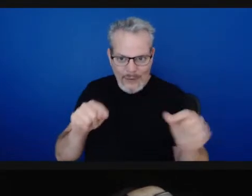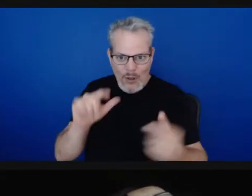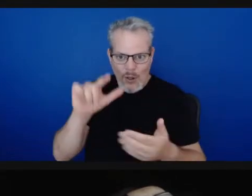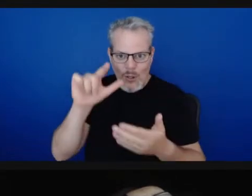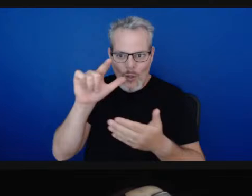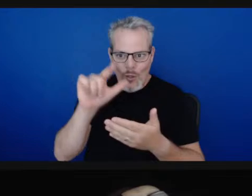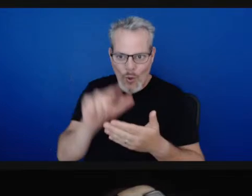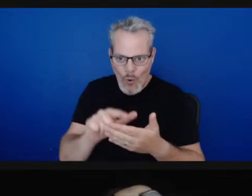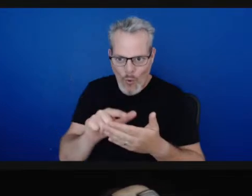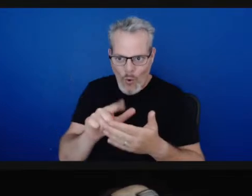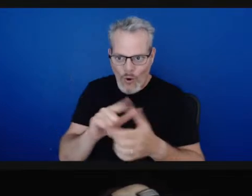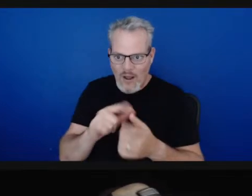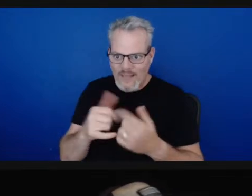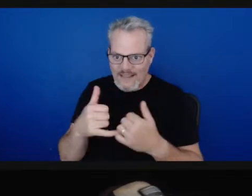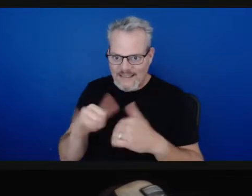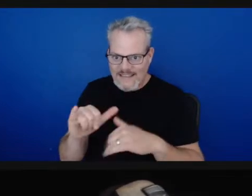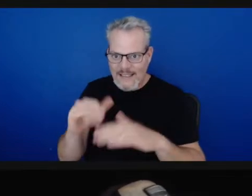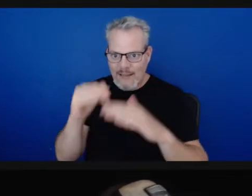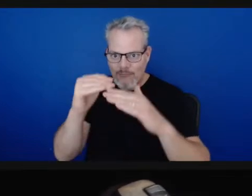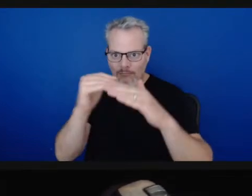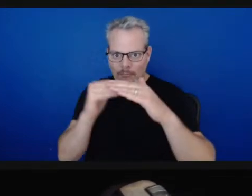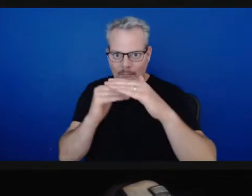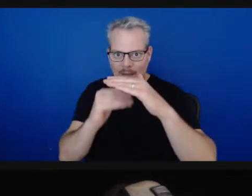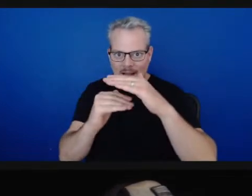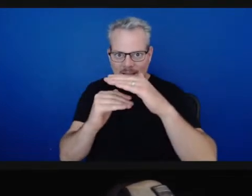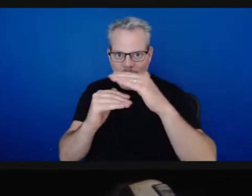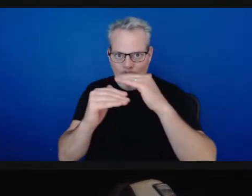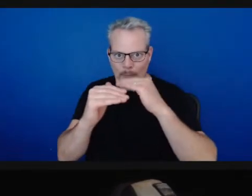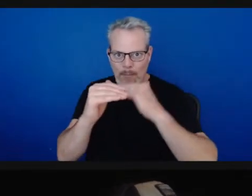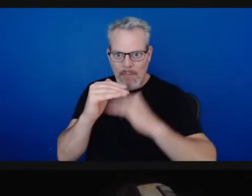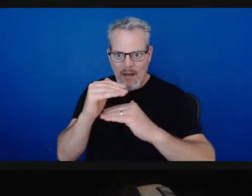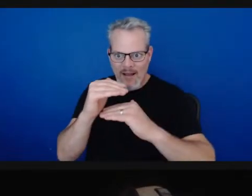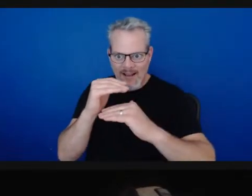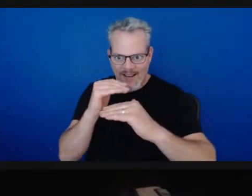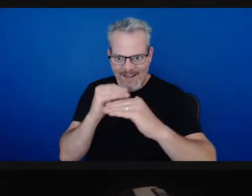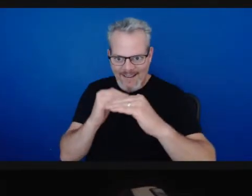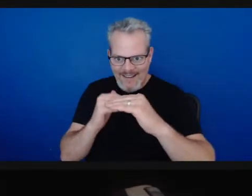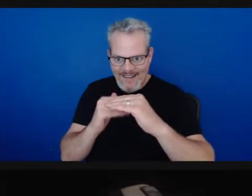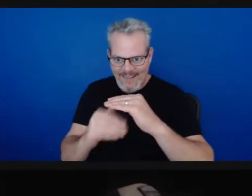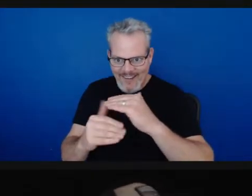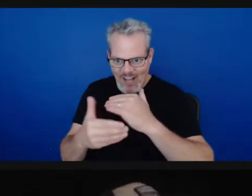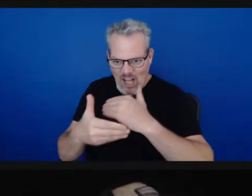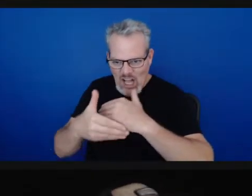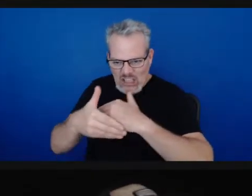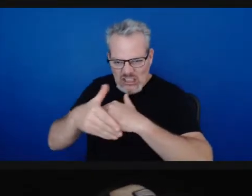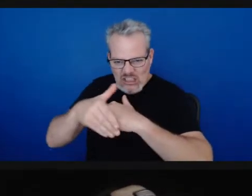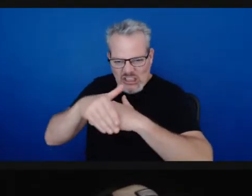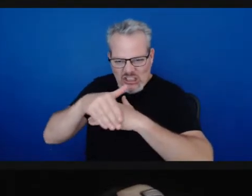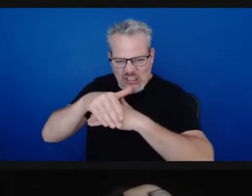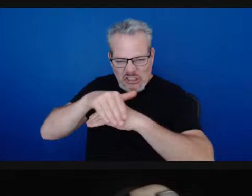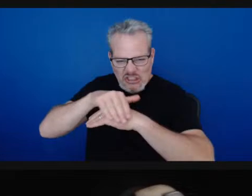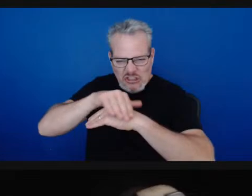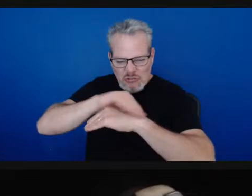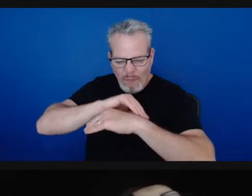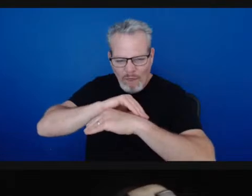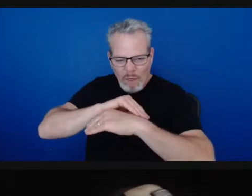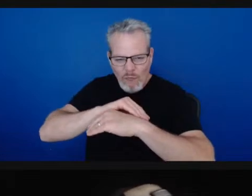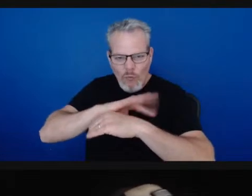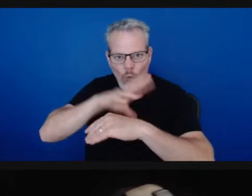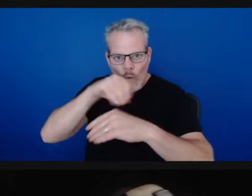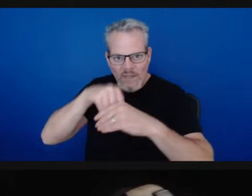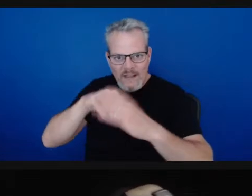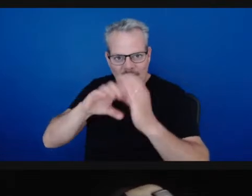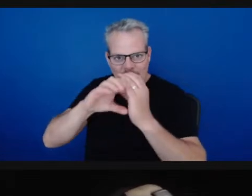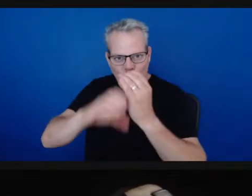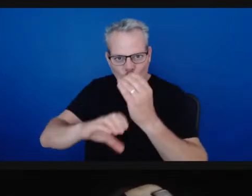A lower bench below that, and there is a lava channel crusted over within the tube itself, way down there, 5